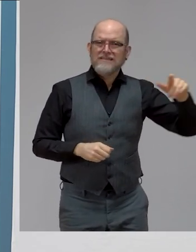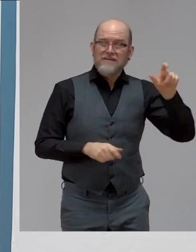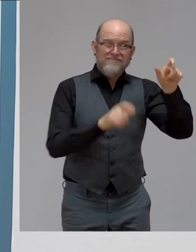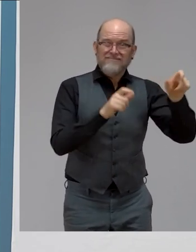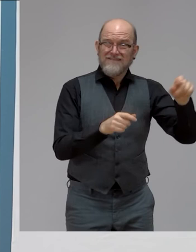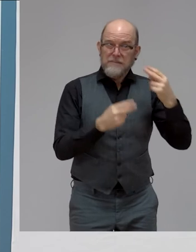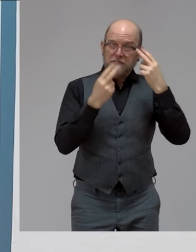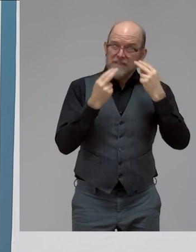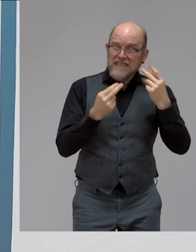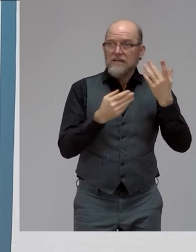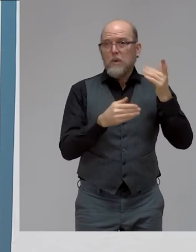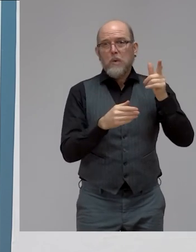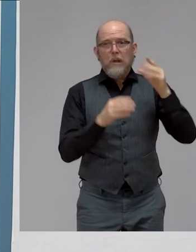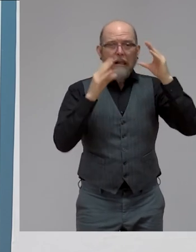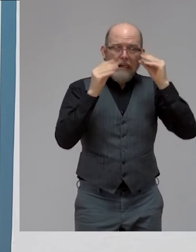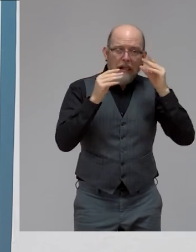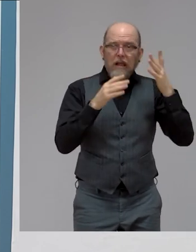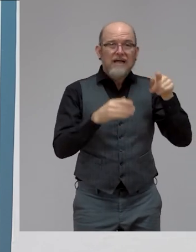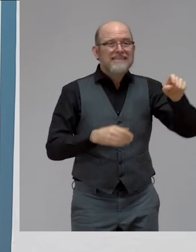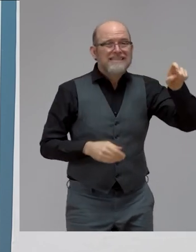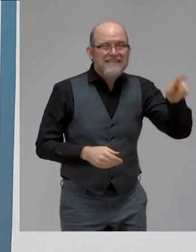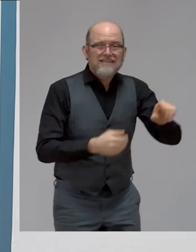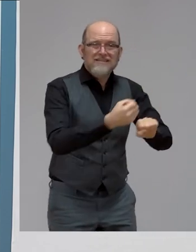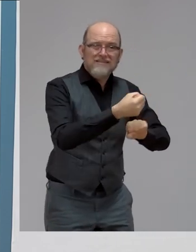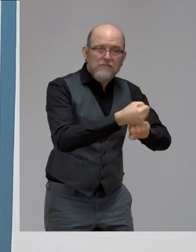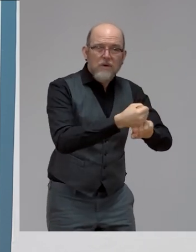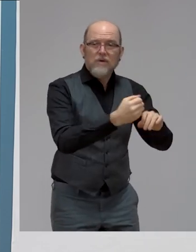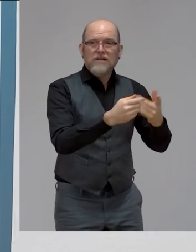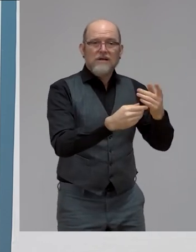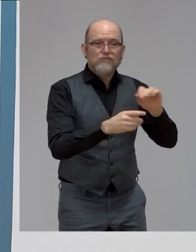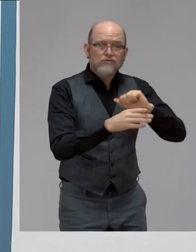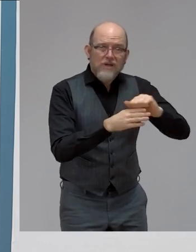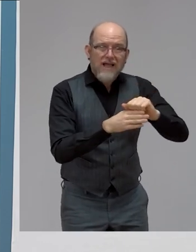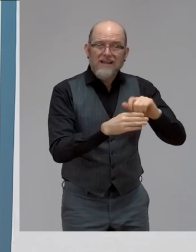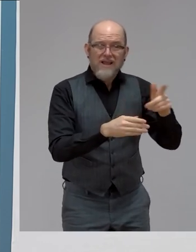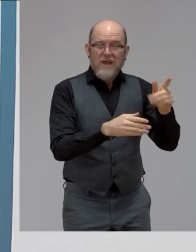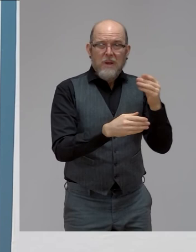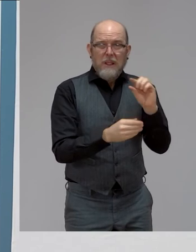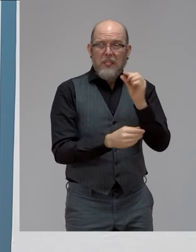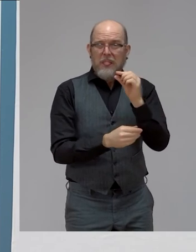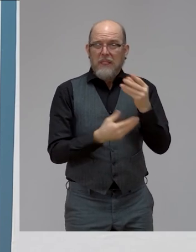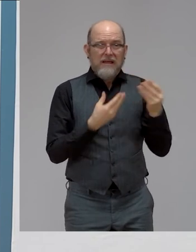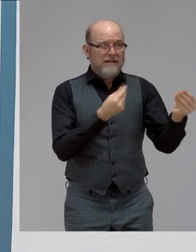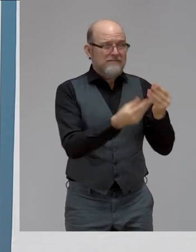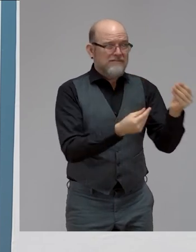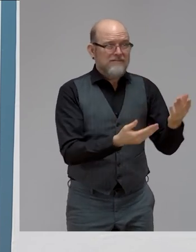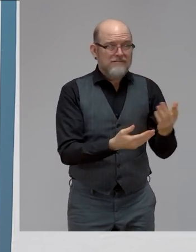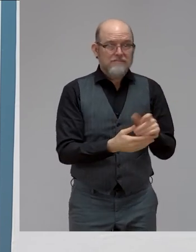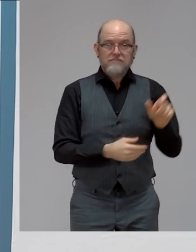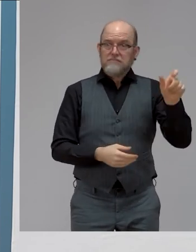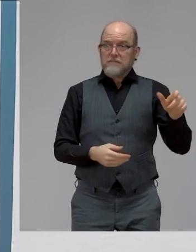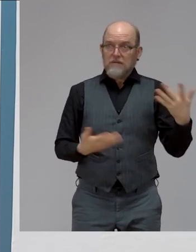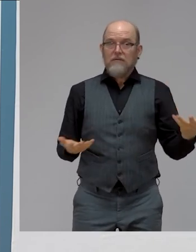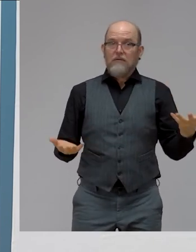support or training in technology, so they have little knowledge about technology. These